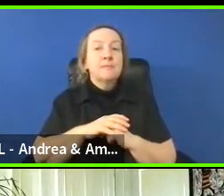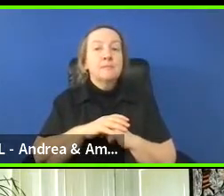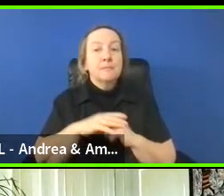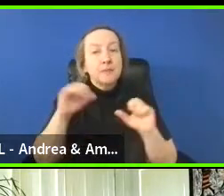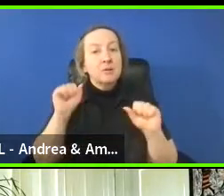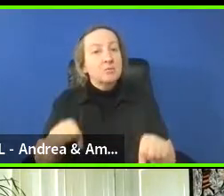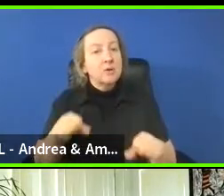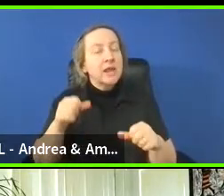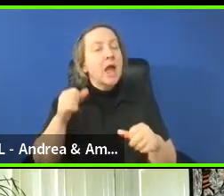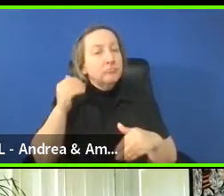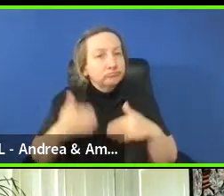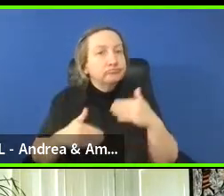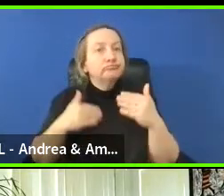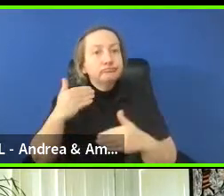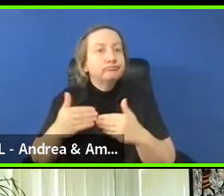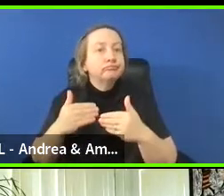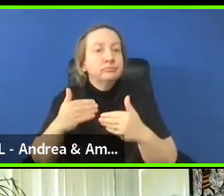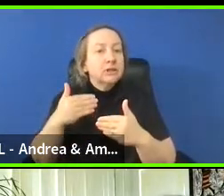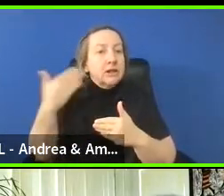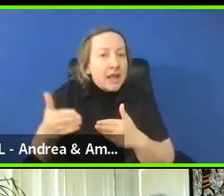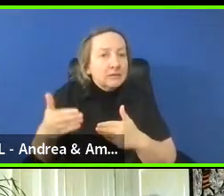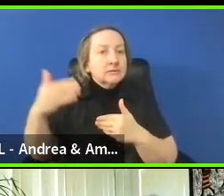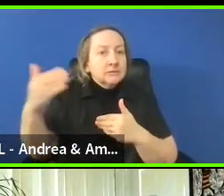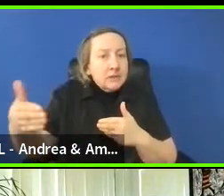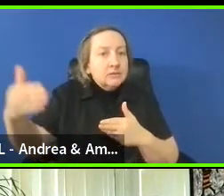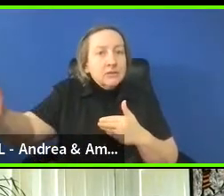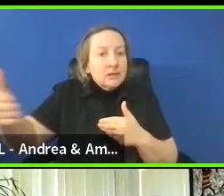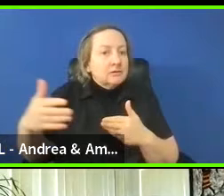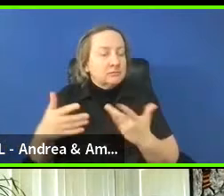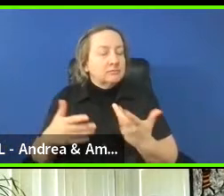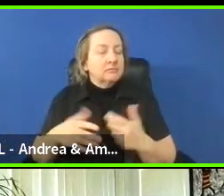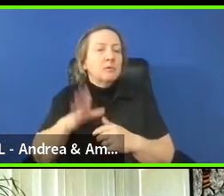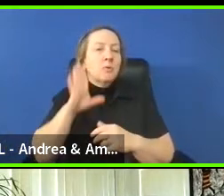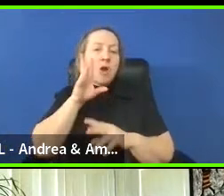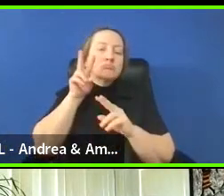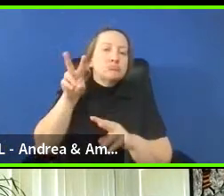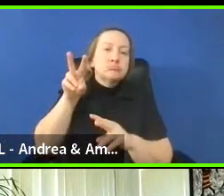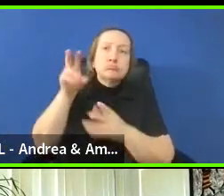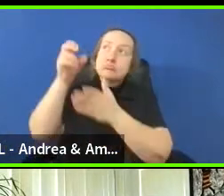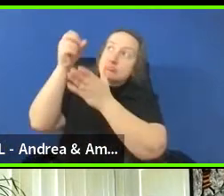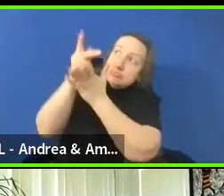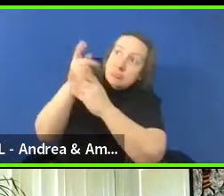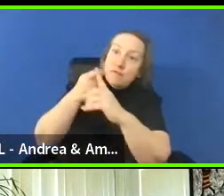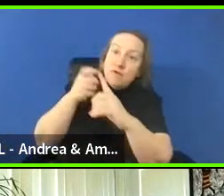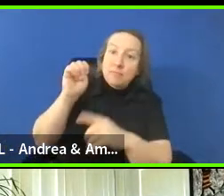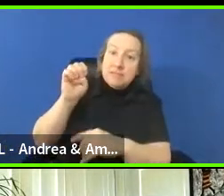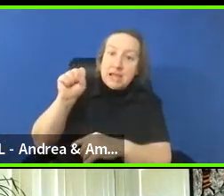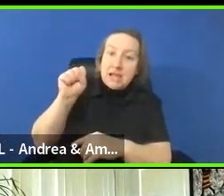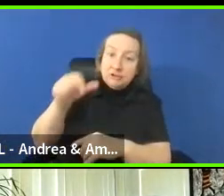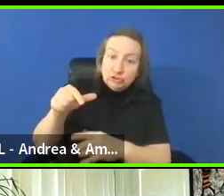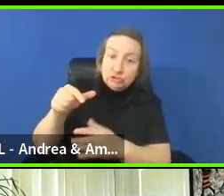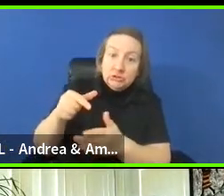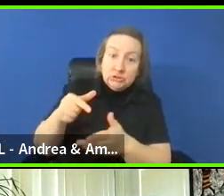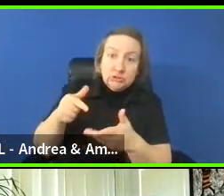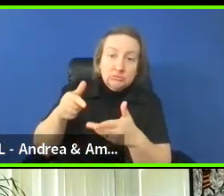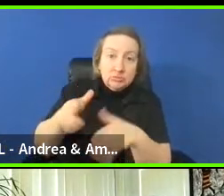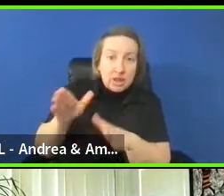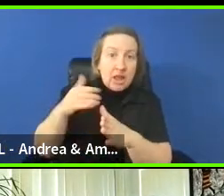going on to the next steps. We'll be looking for endorsements from ESG to move forward, as well as